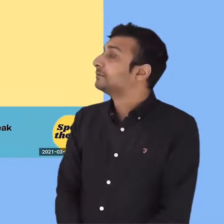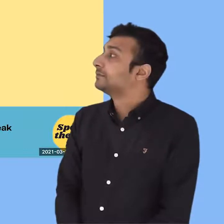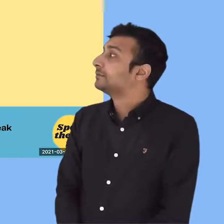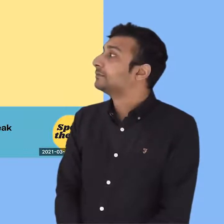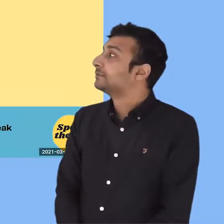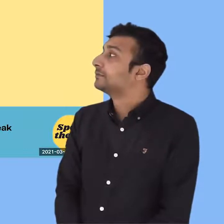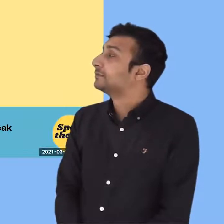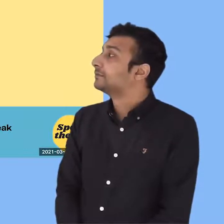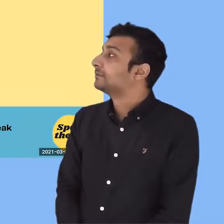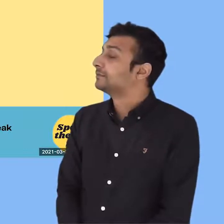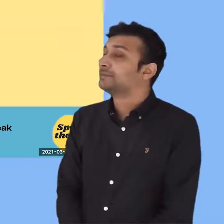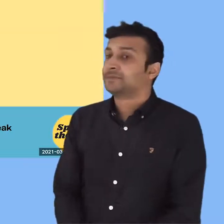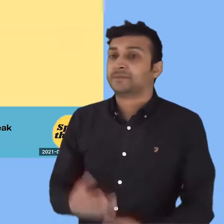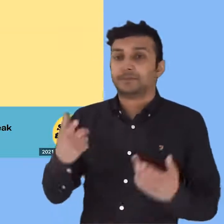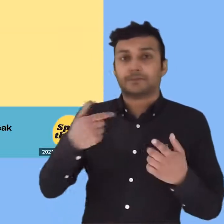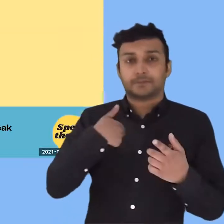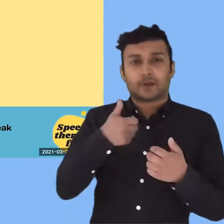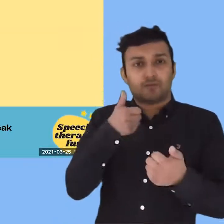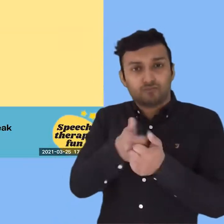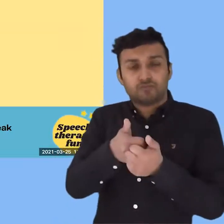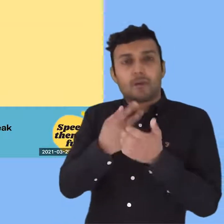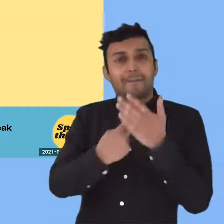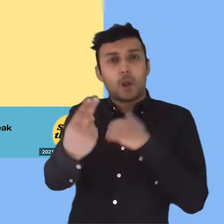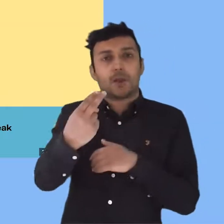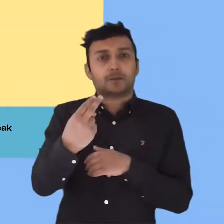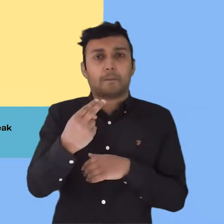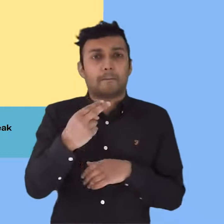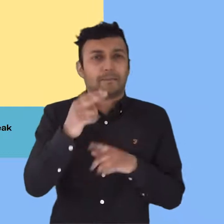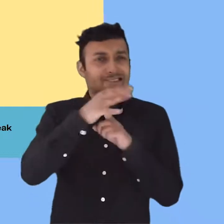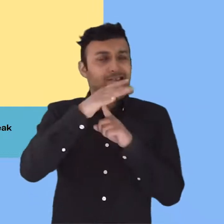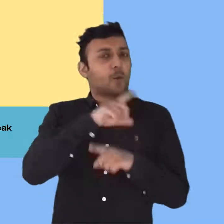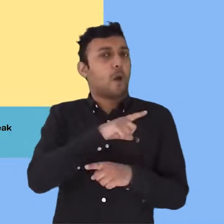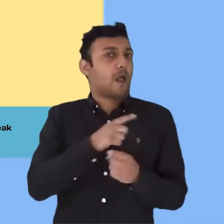So championing bilingualism, why is it so important?